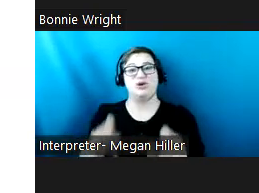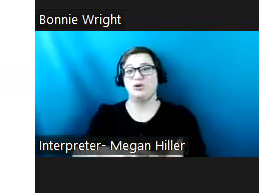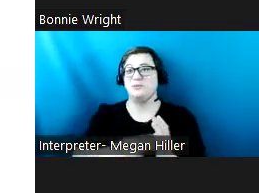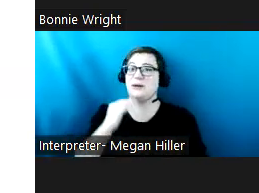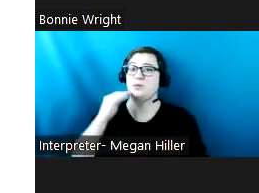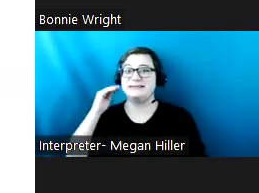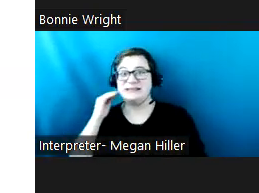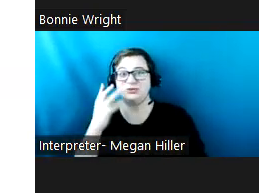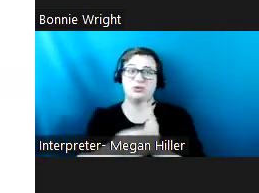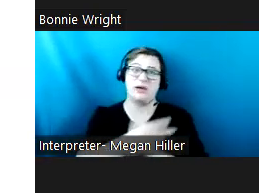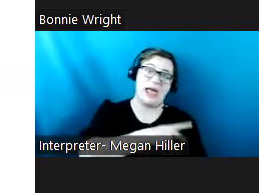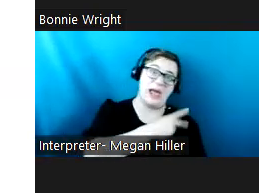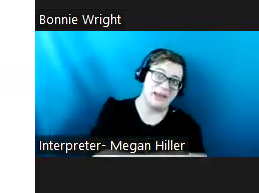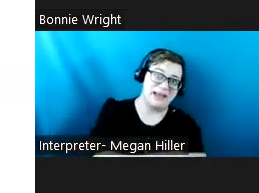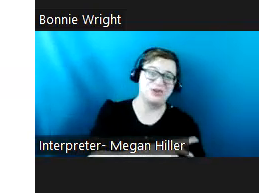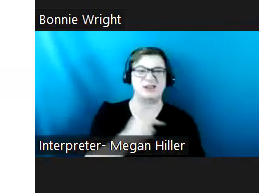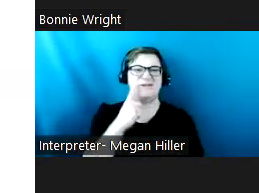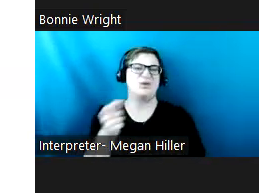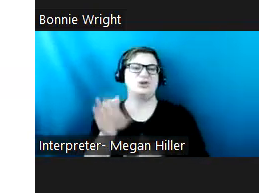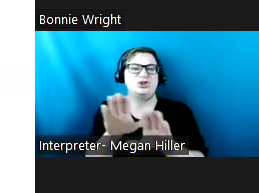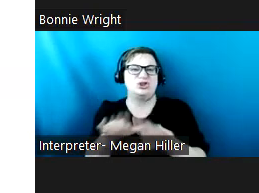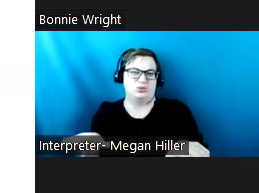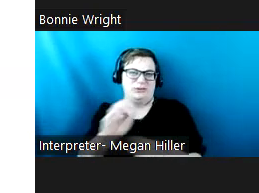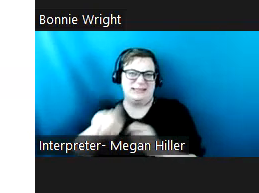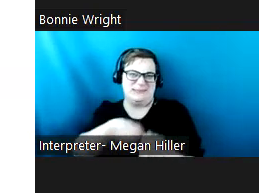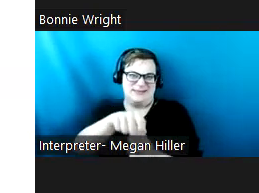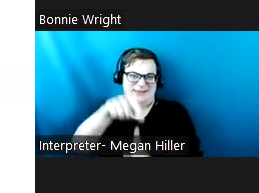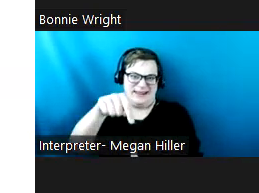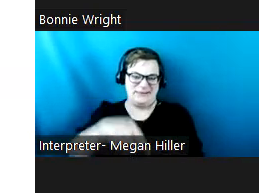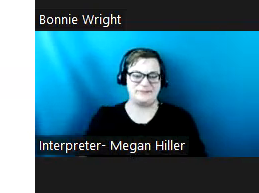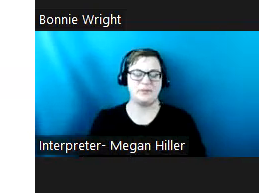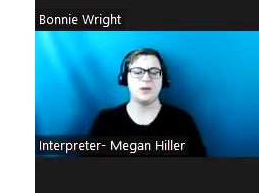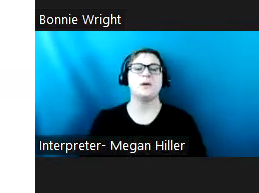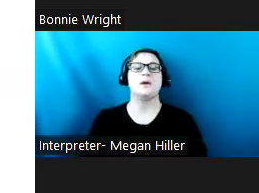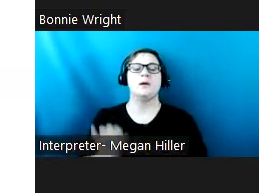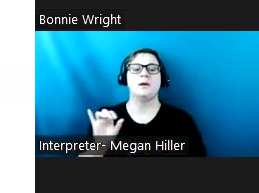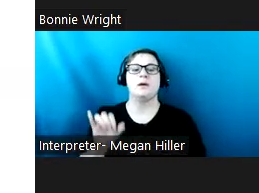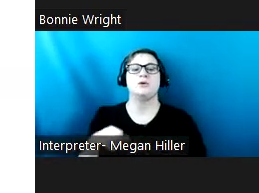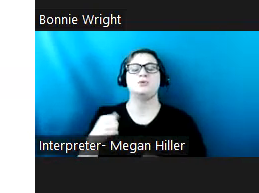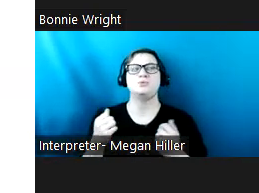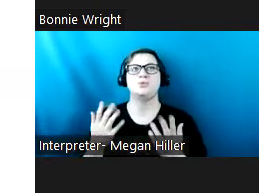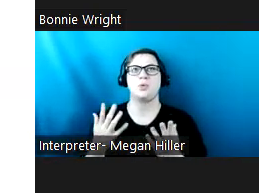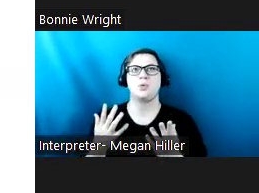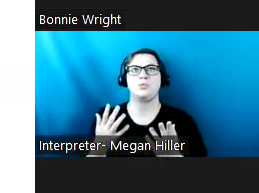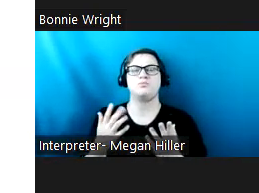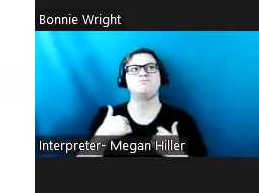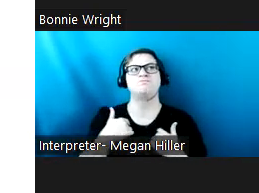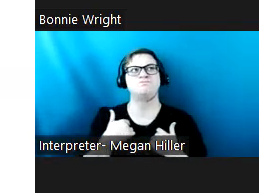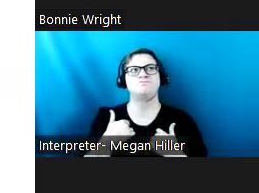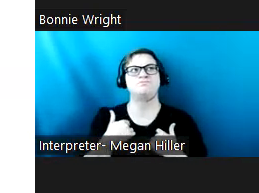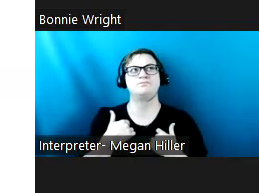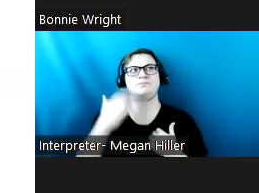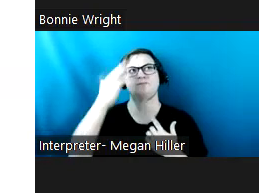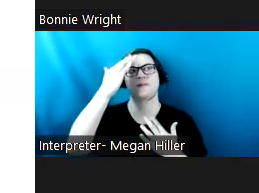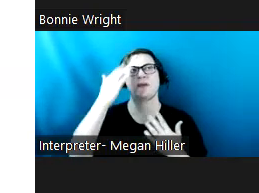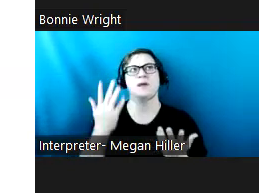or outpatient for child specific. So if there, because I would think that what applies